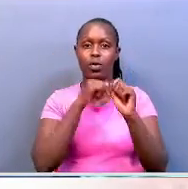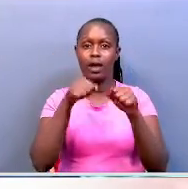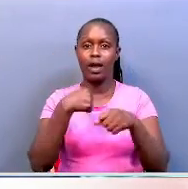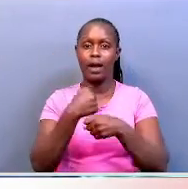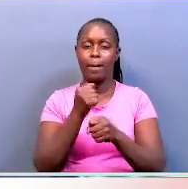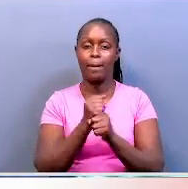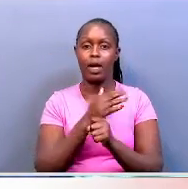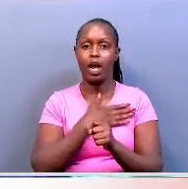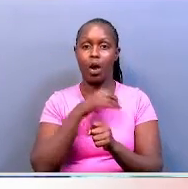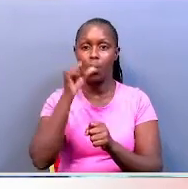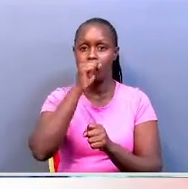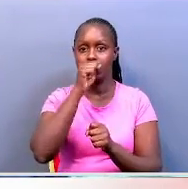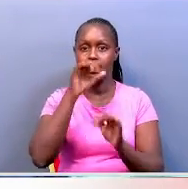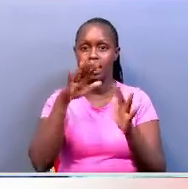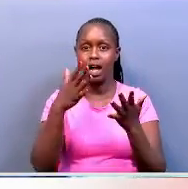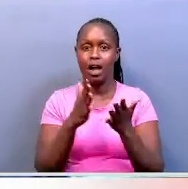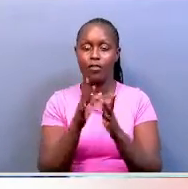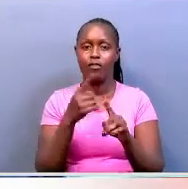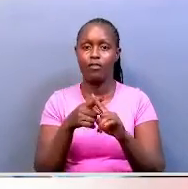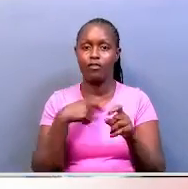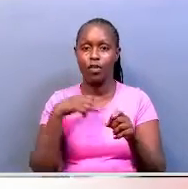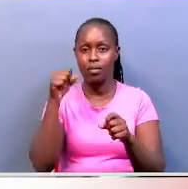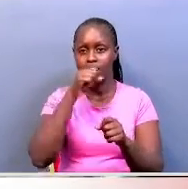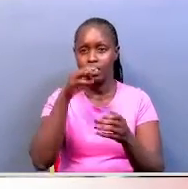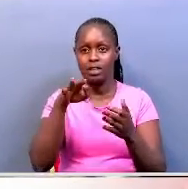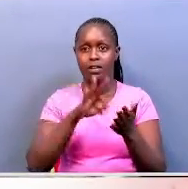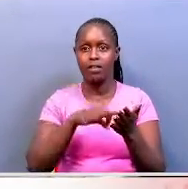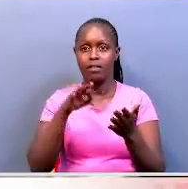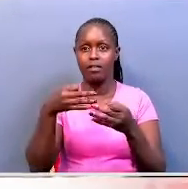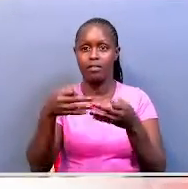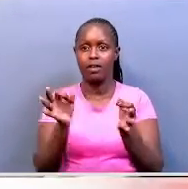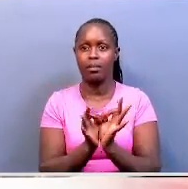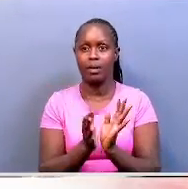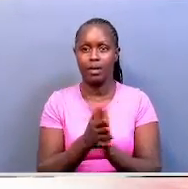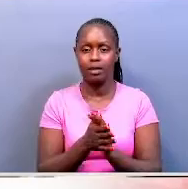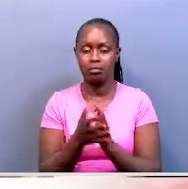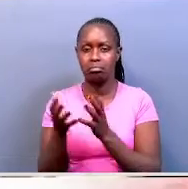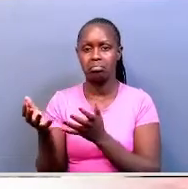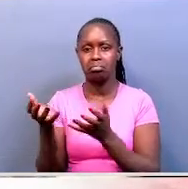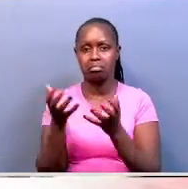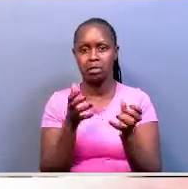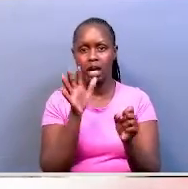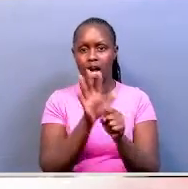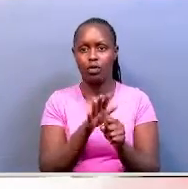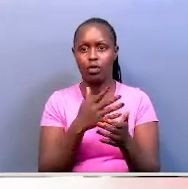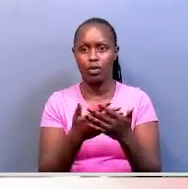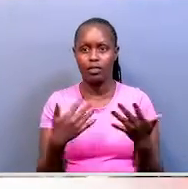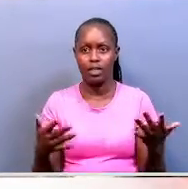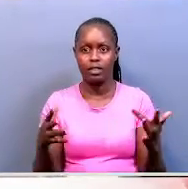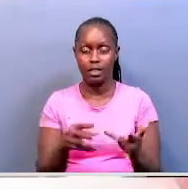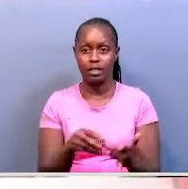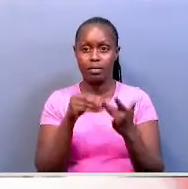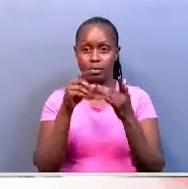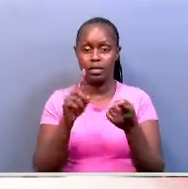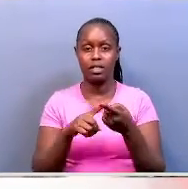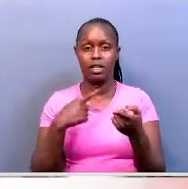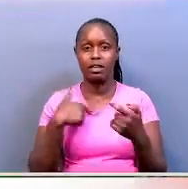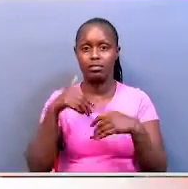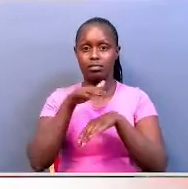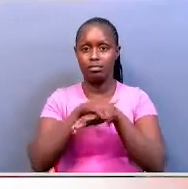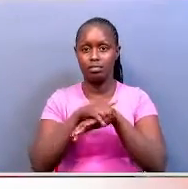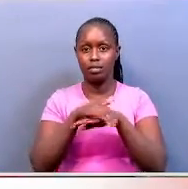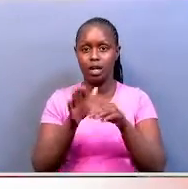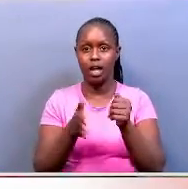streets free from street families here in Naivasha. Wametuletea vitu mingi kwa sana sana sana sanitary towels